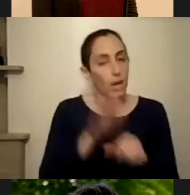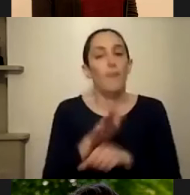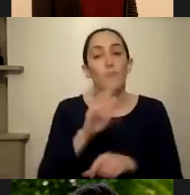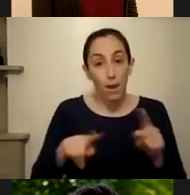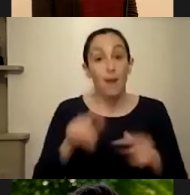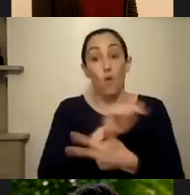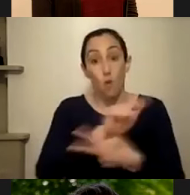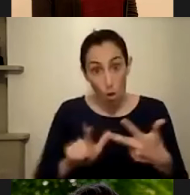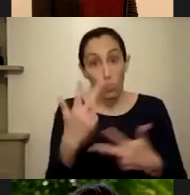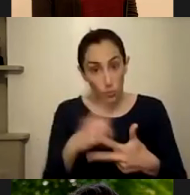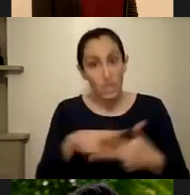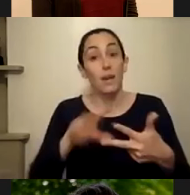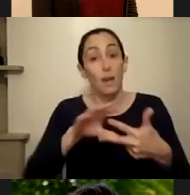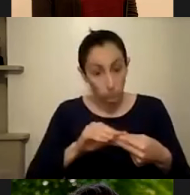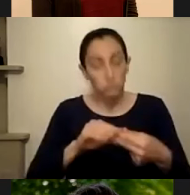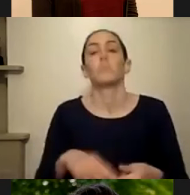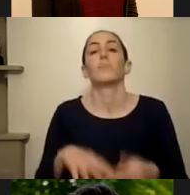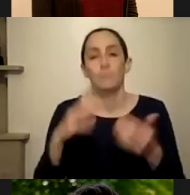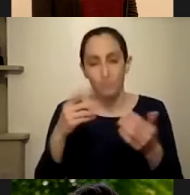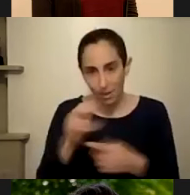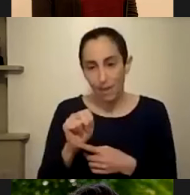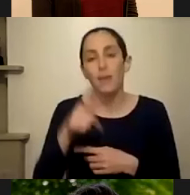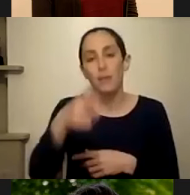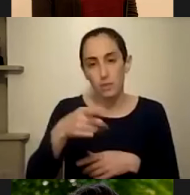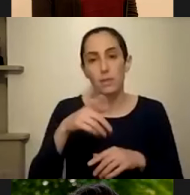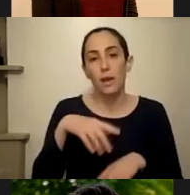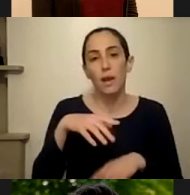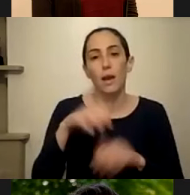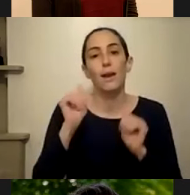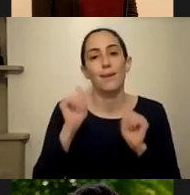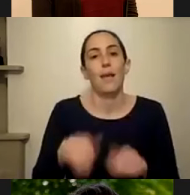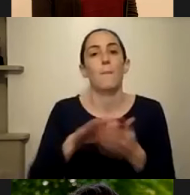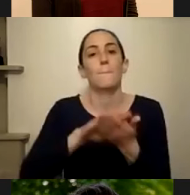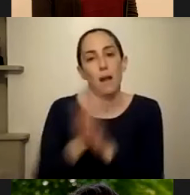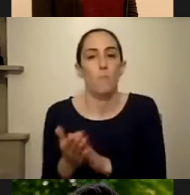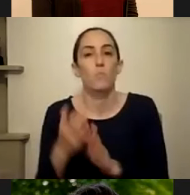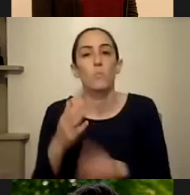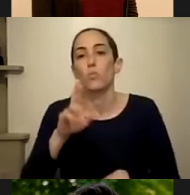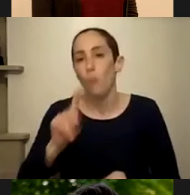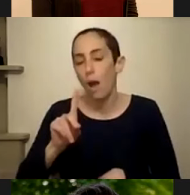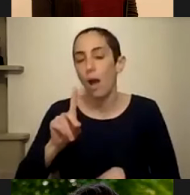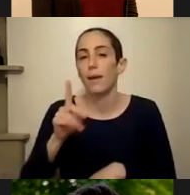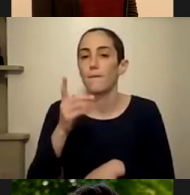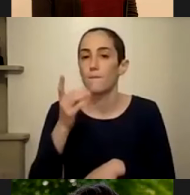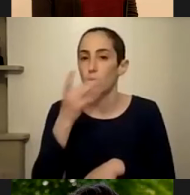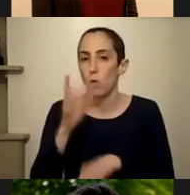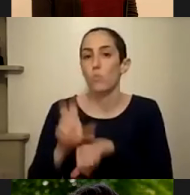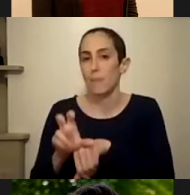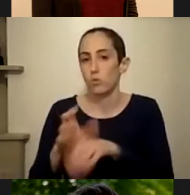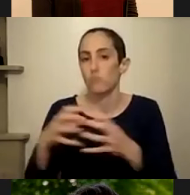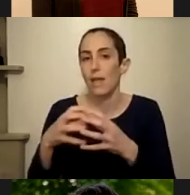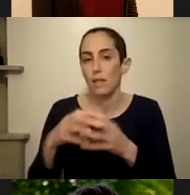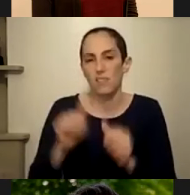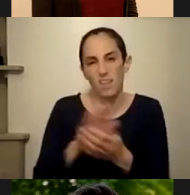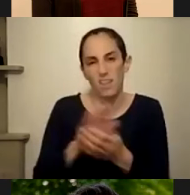cells, they undergoing rod photoreceptor differentiation. So we put the reporter of the rod reporter into mirror